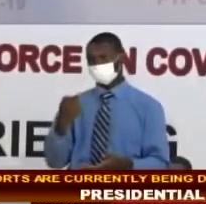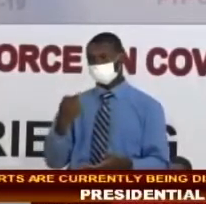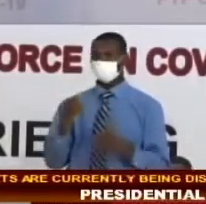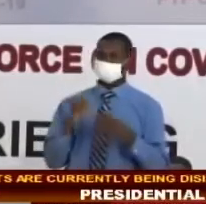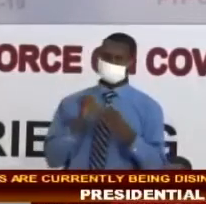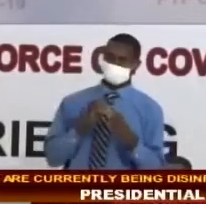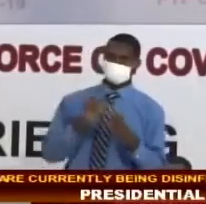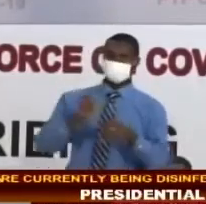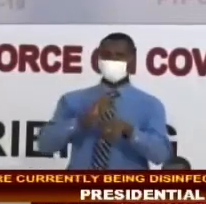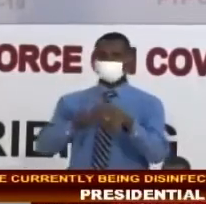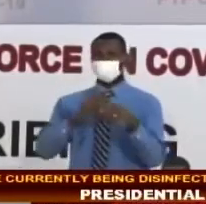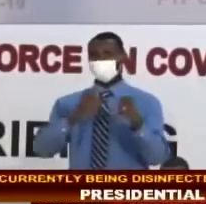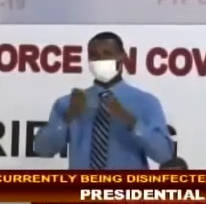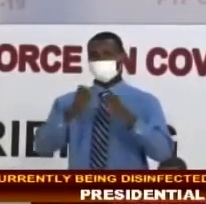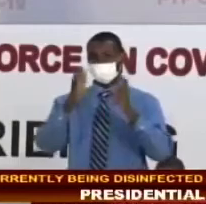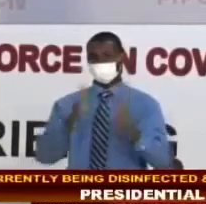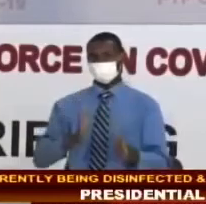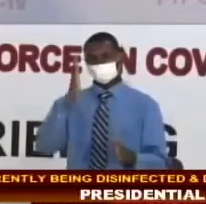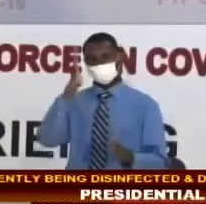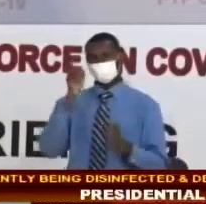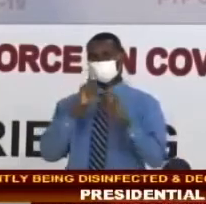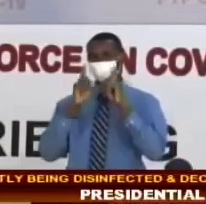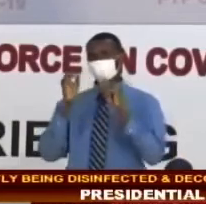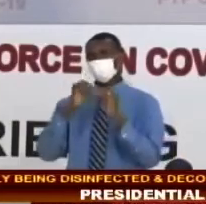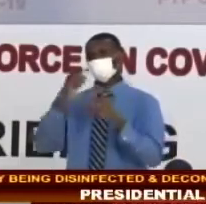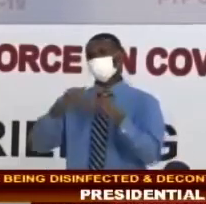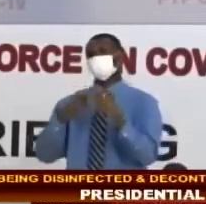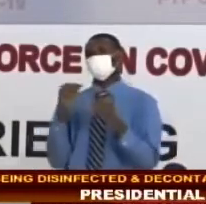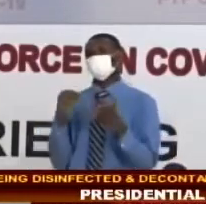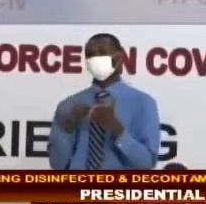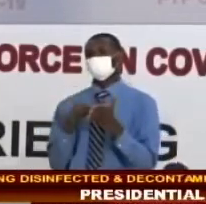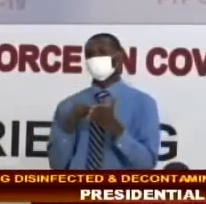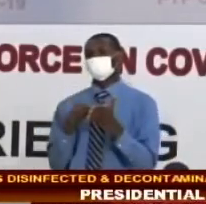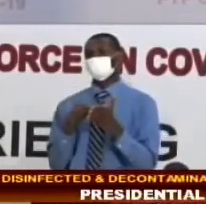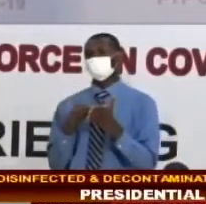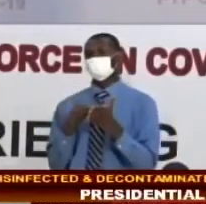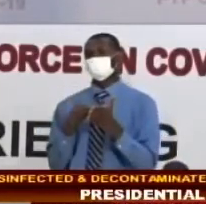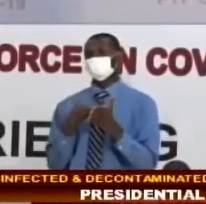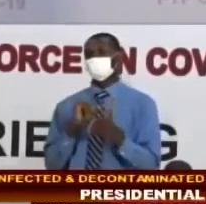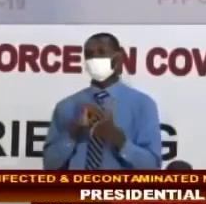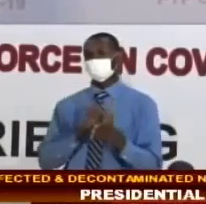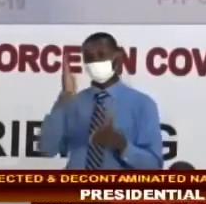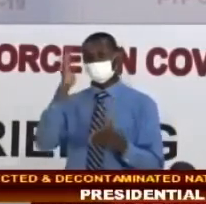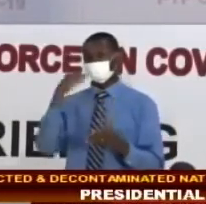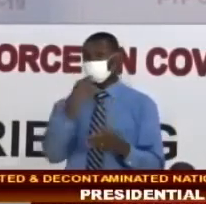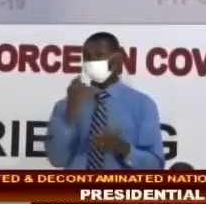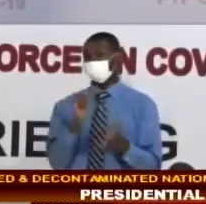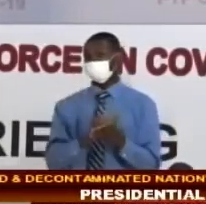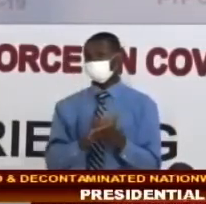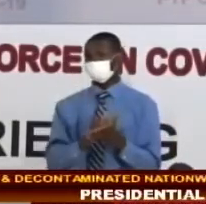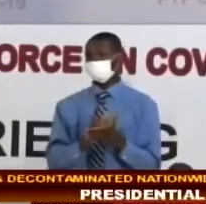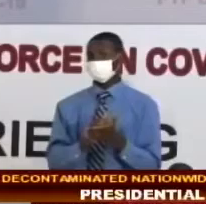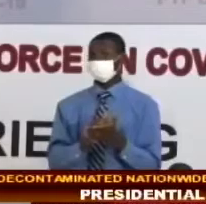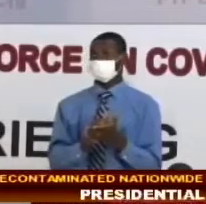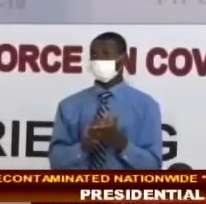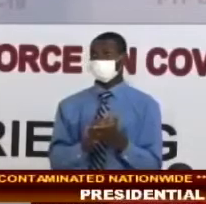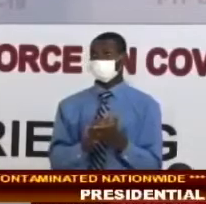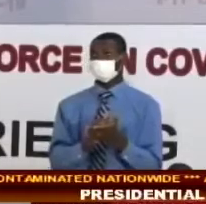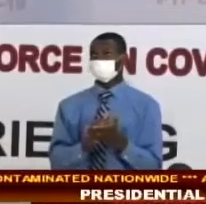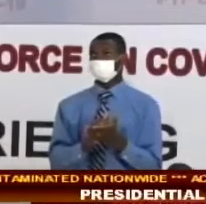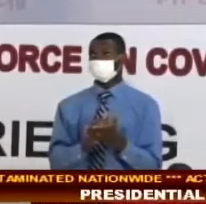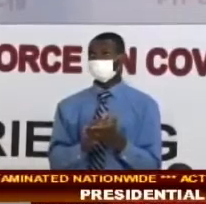national coordinator will talk more about this, but I can just say that ordinarily what